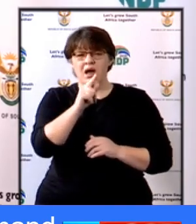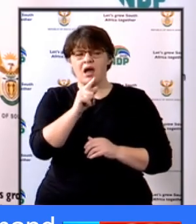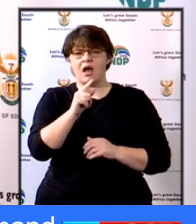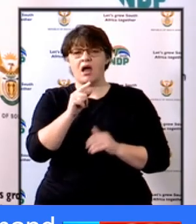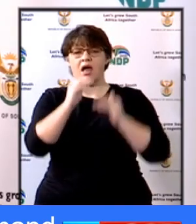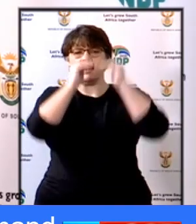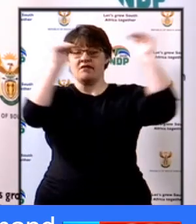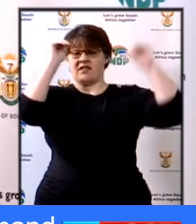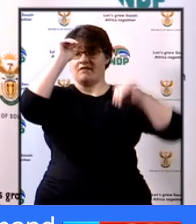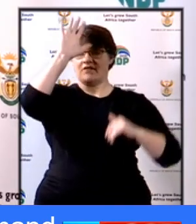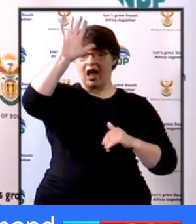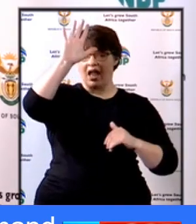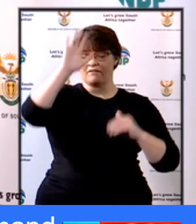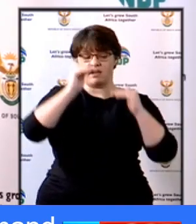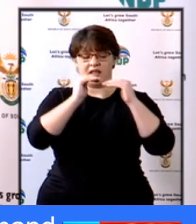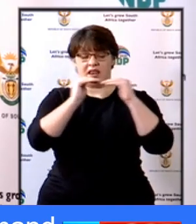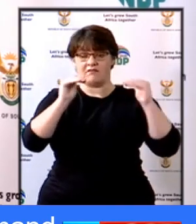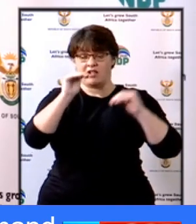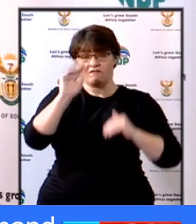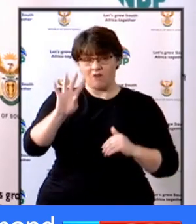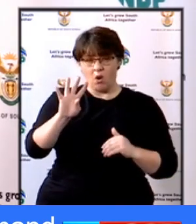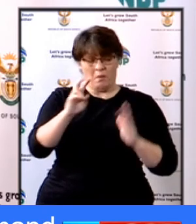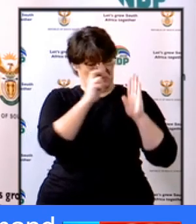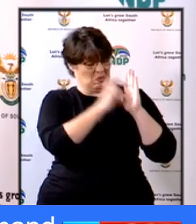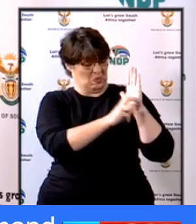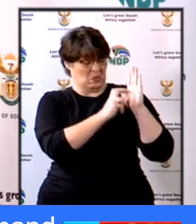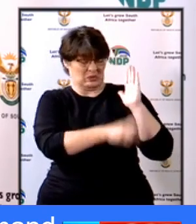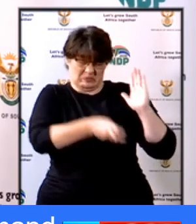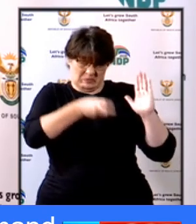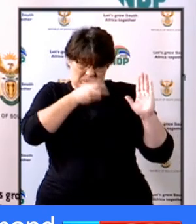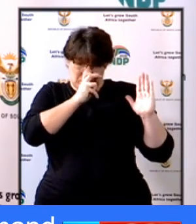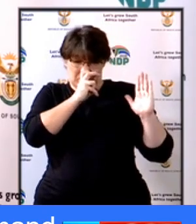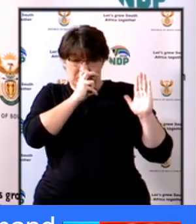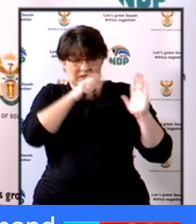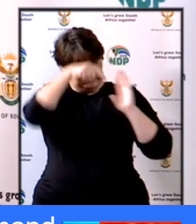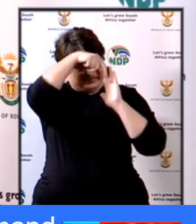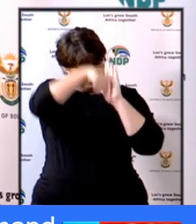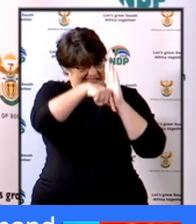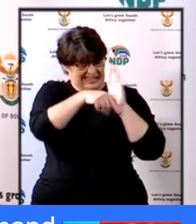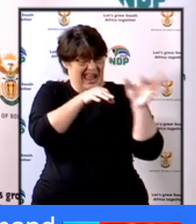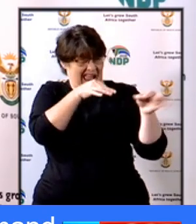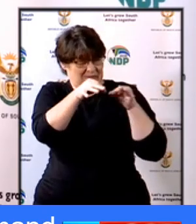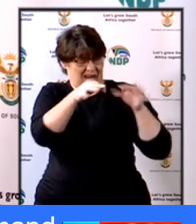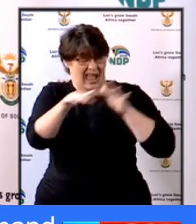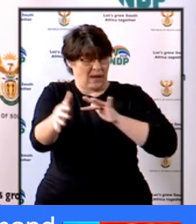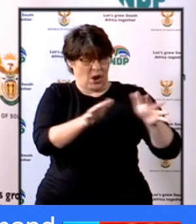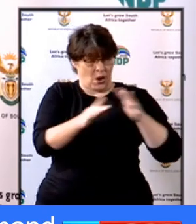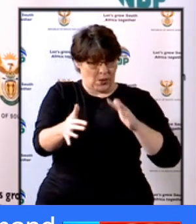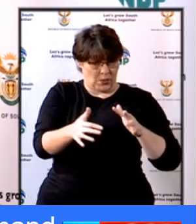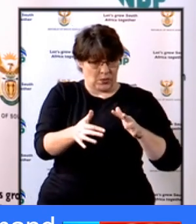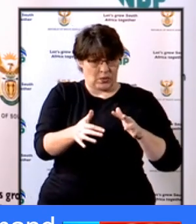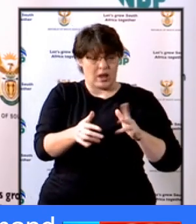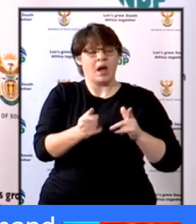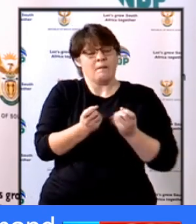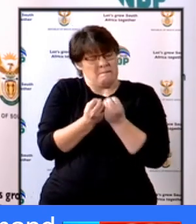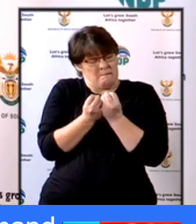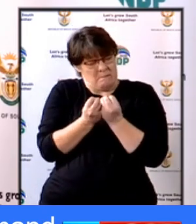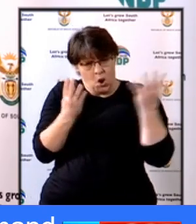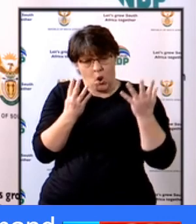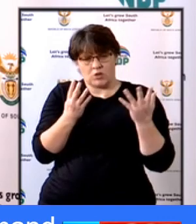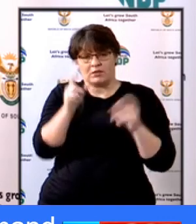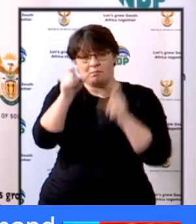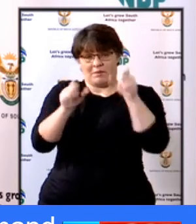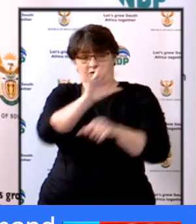4 was based on detailed regulations that were directed at having as many people at home as